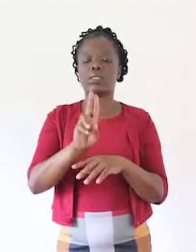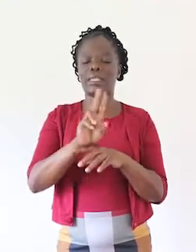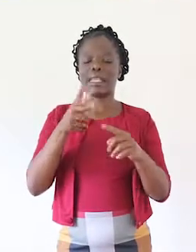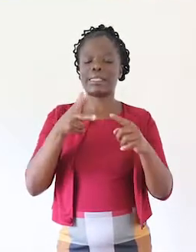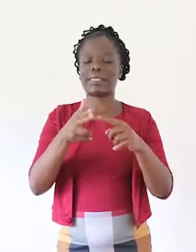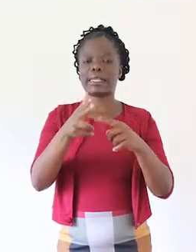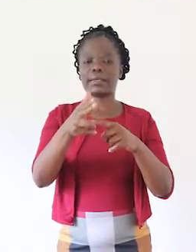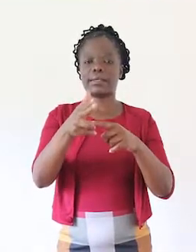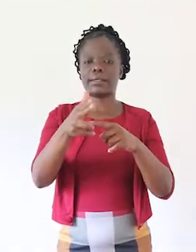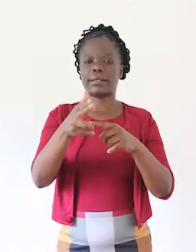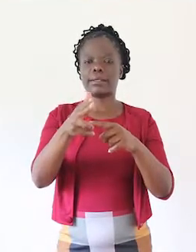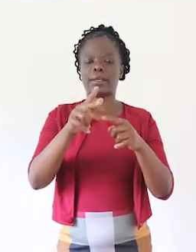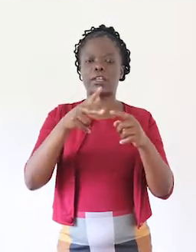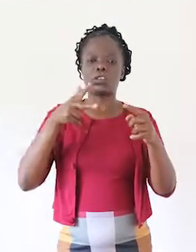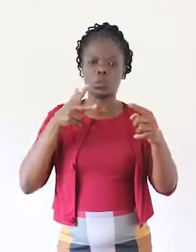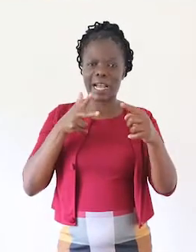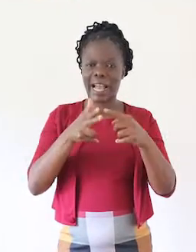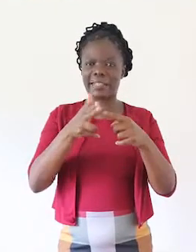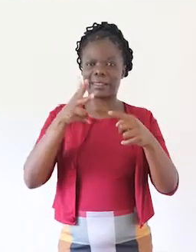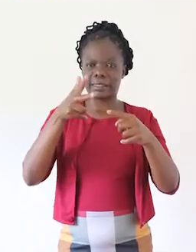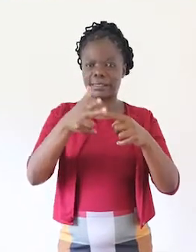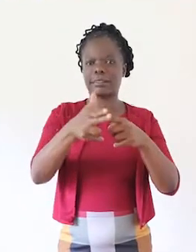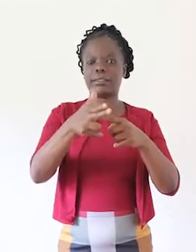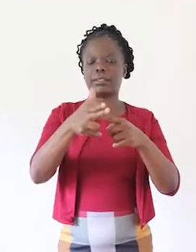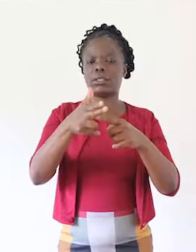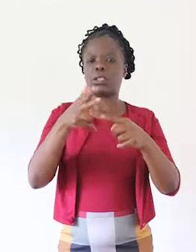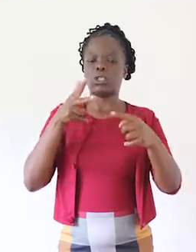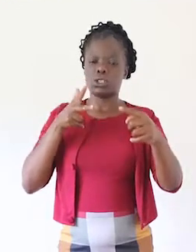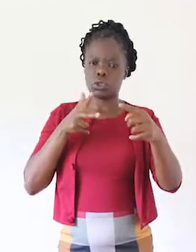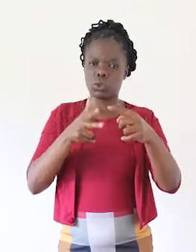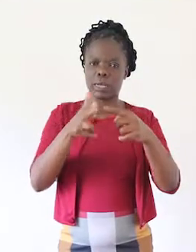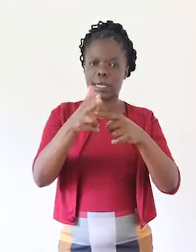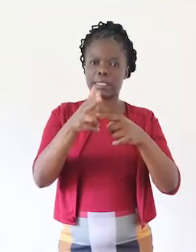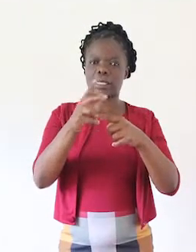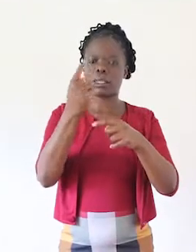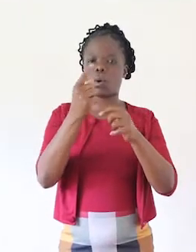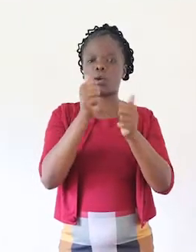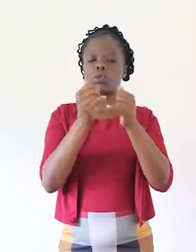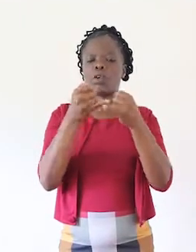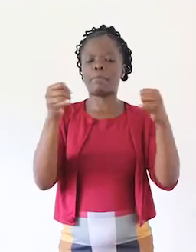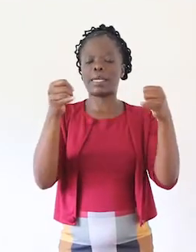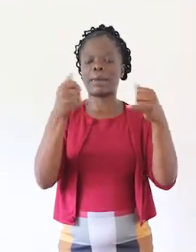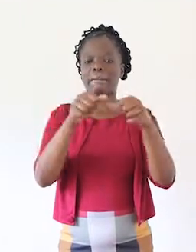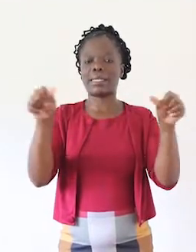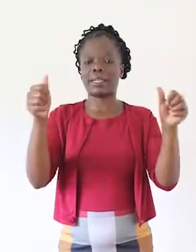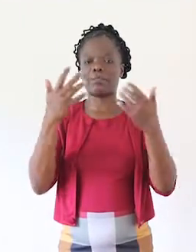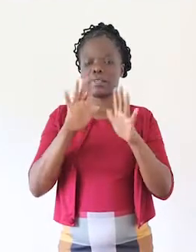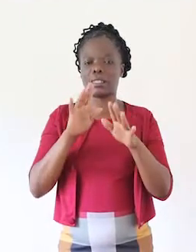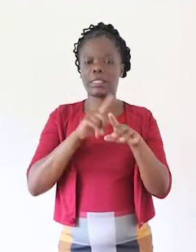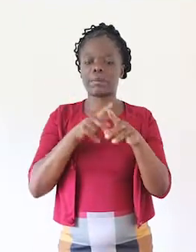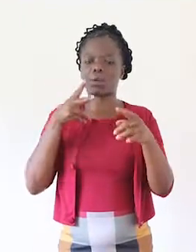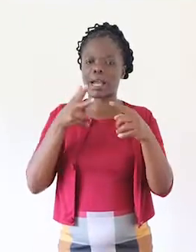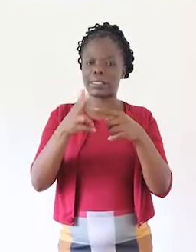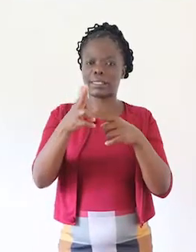use the scissor to cut the one we have measured. So when